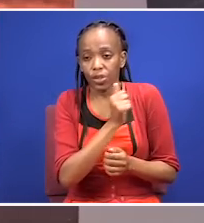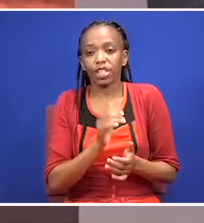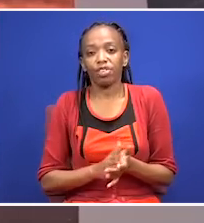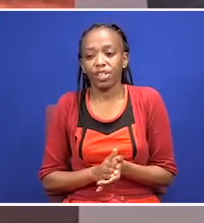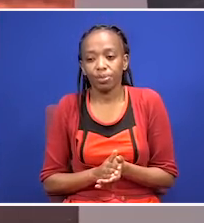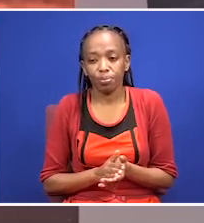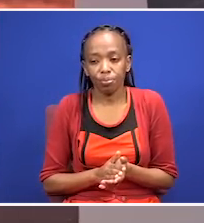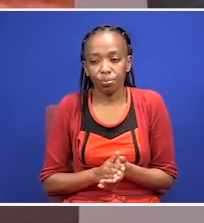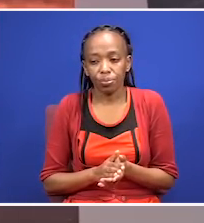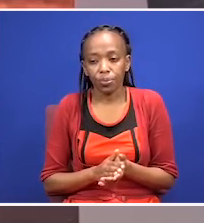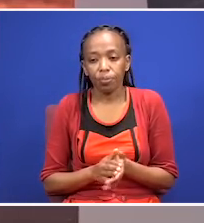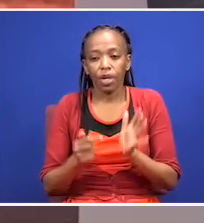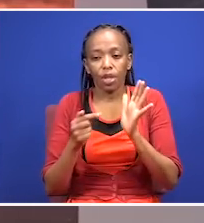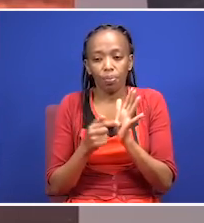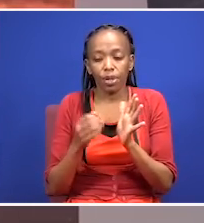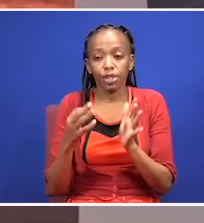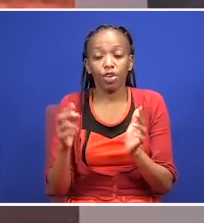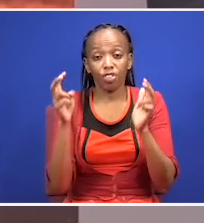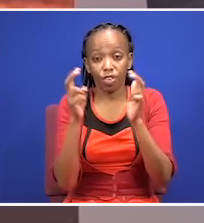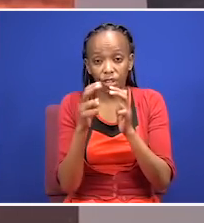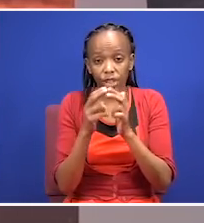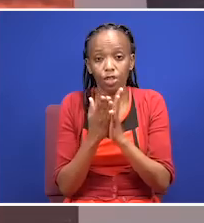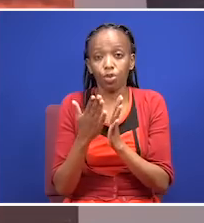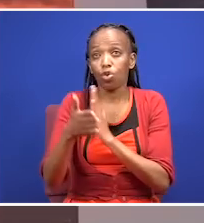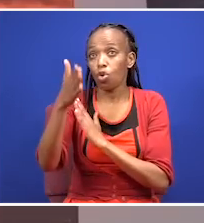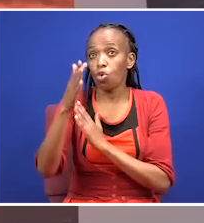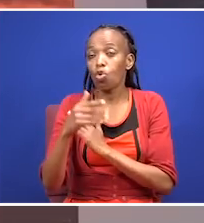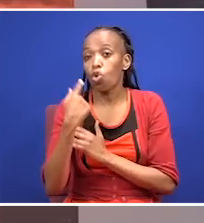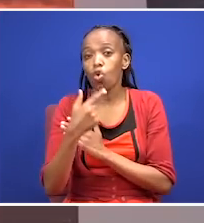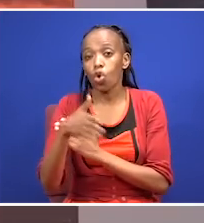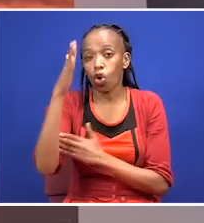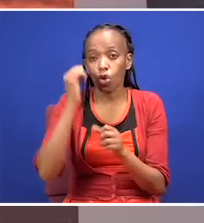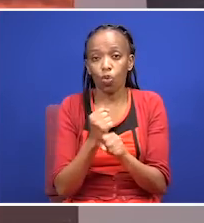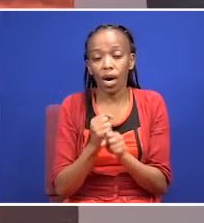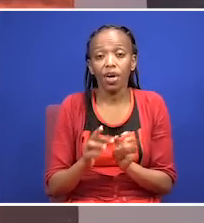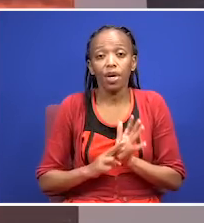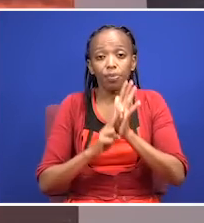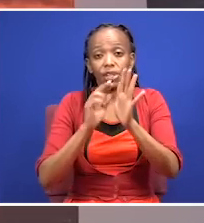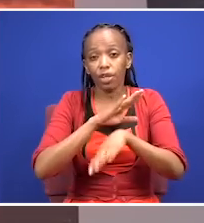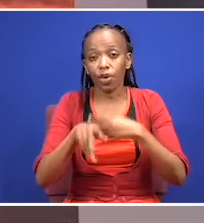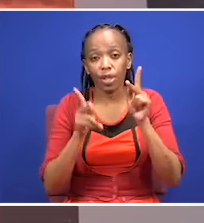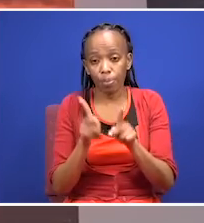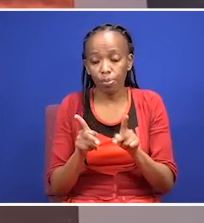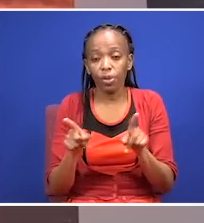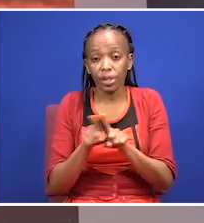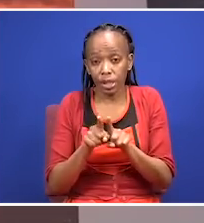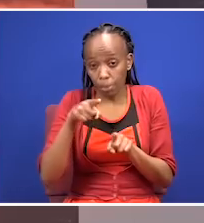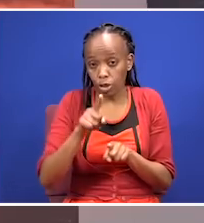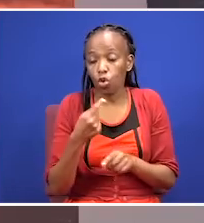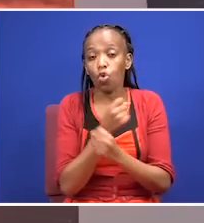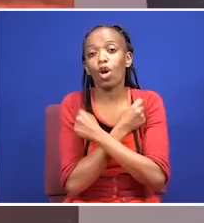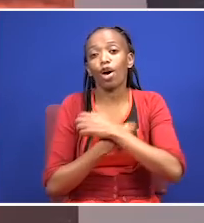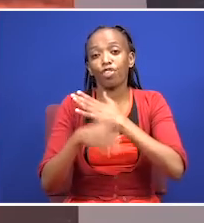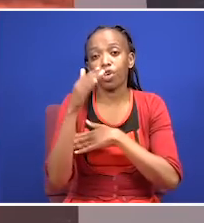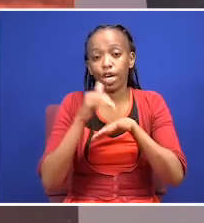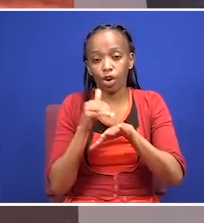joseph the point of contact through whom god worked represents all those like you that love god